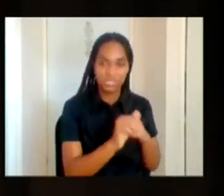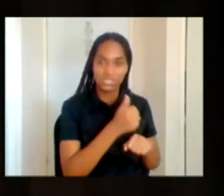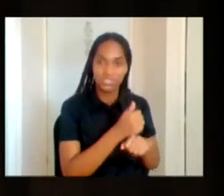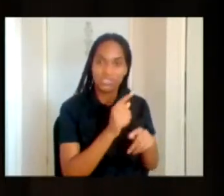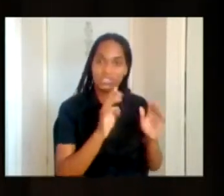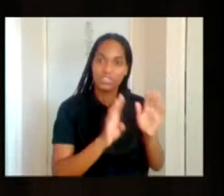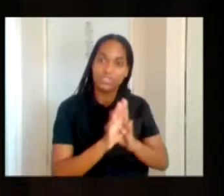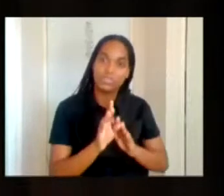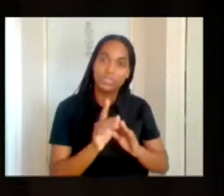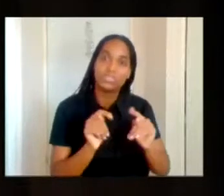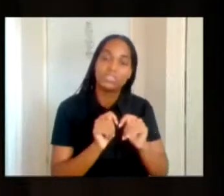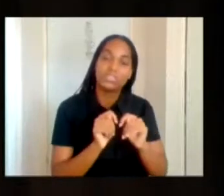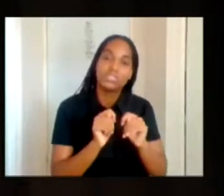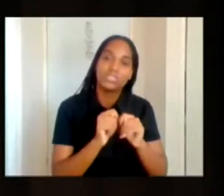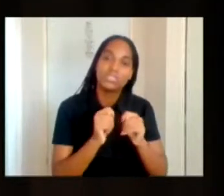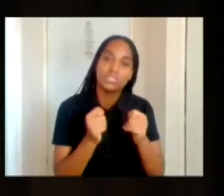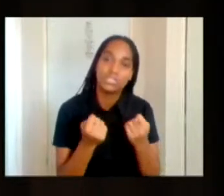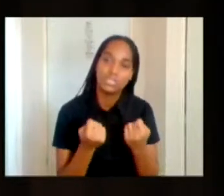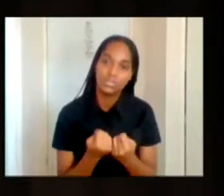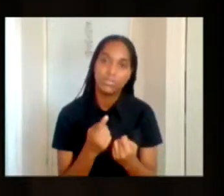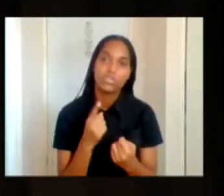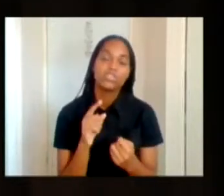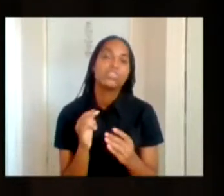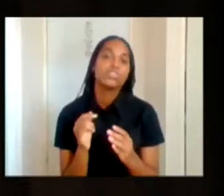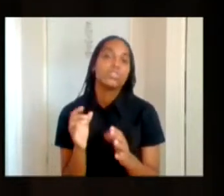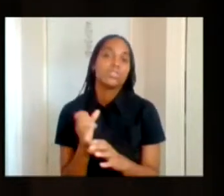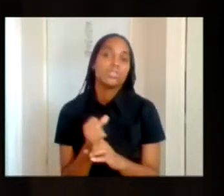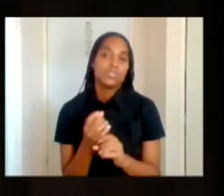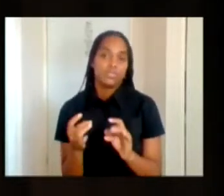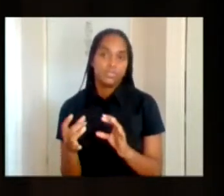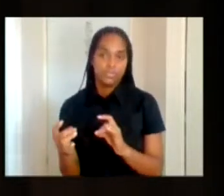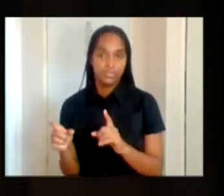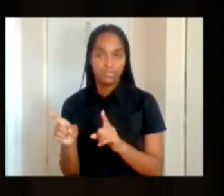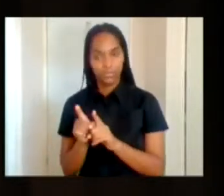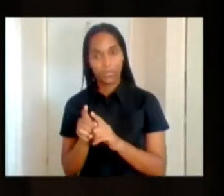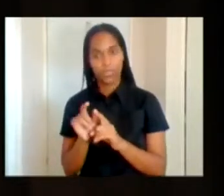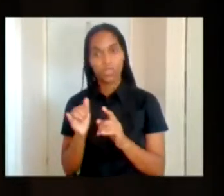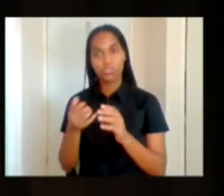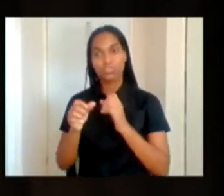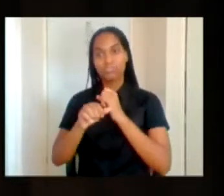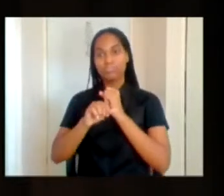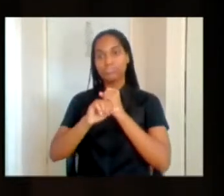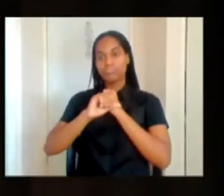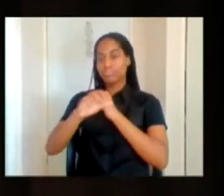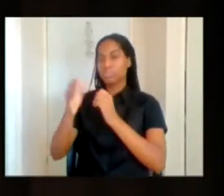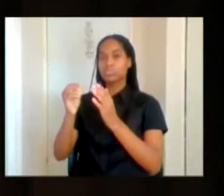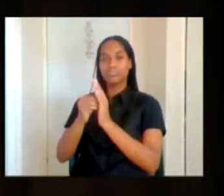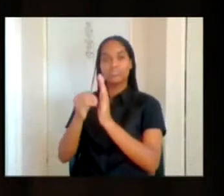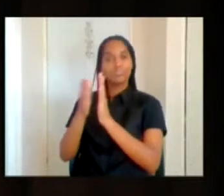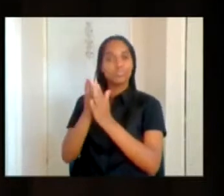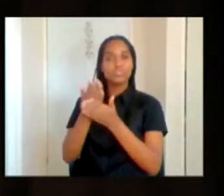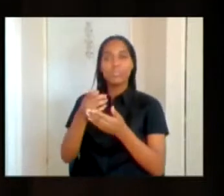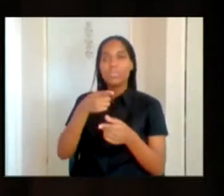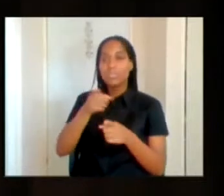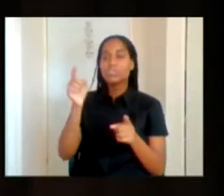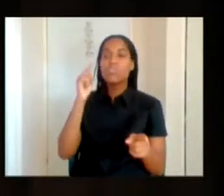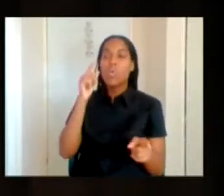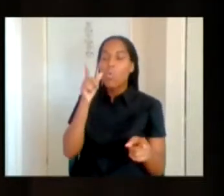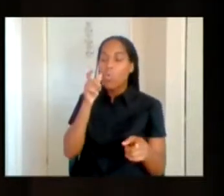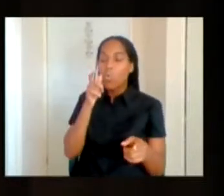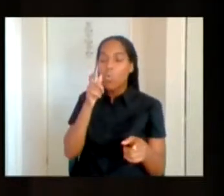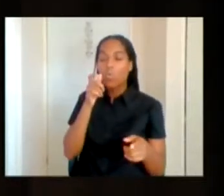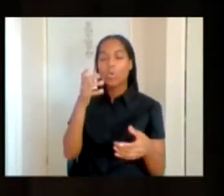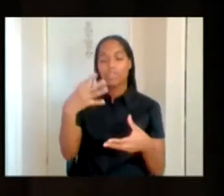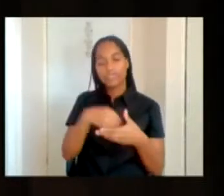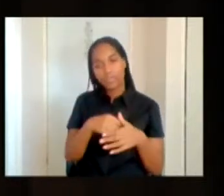up something, just to generate a feed and to put something out there to see who is engaging with it and